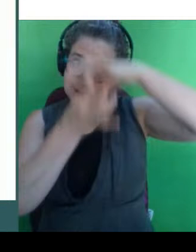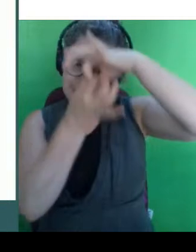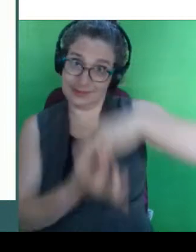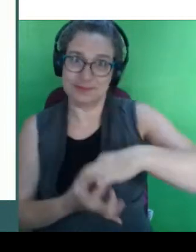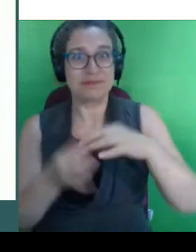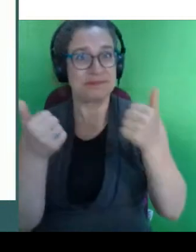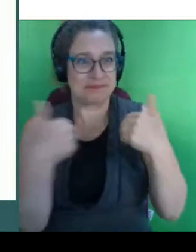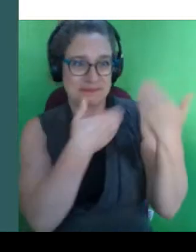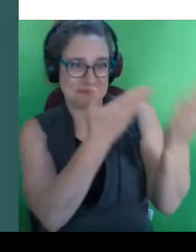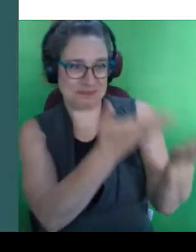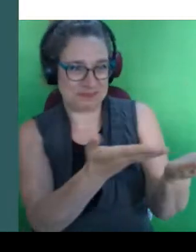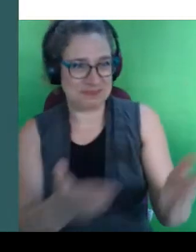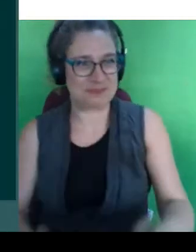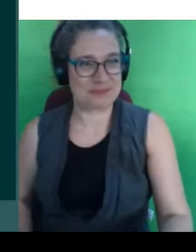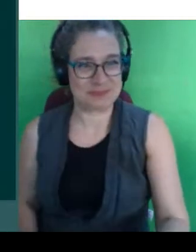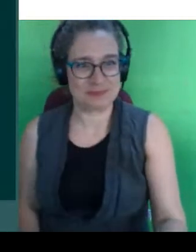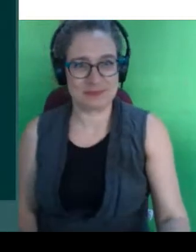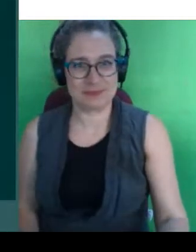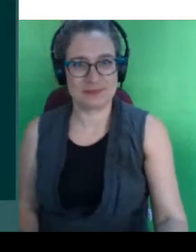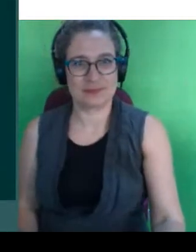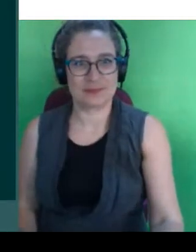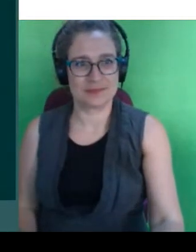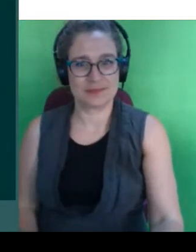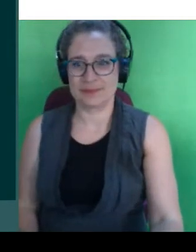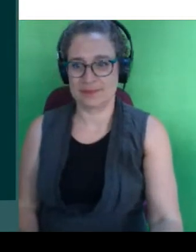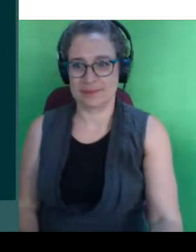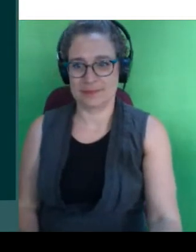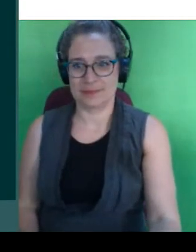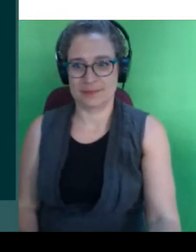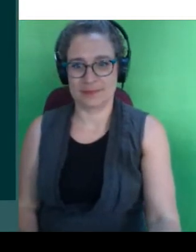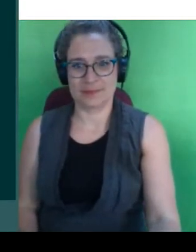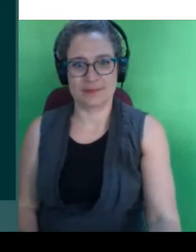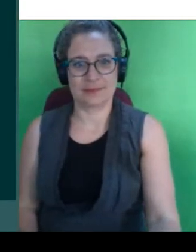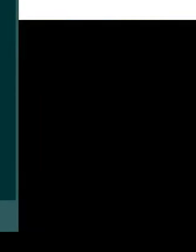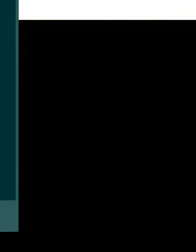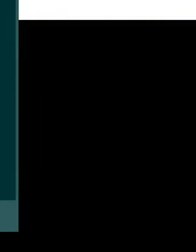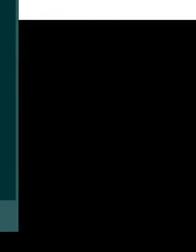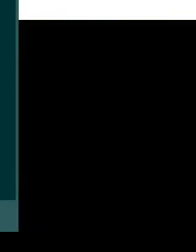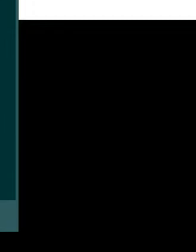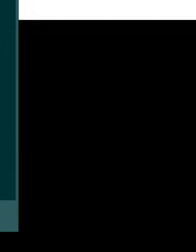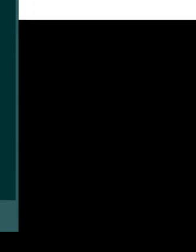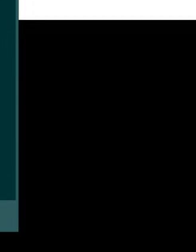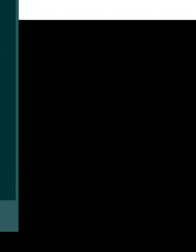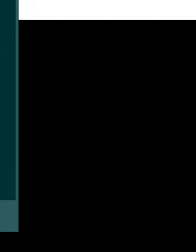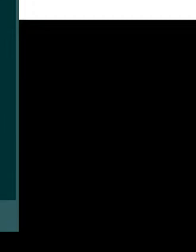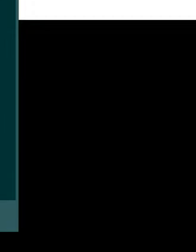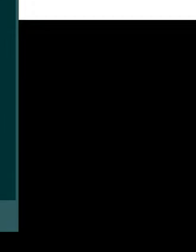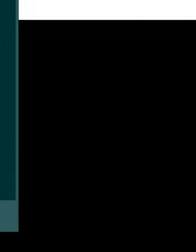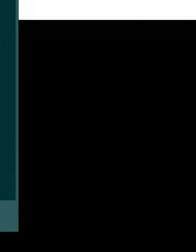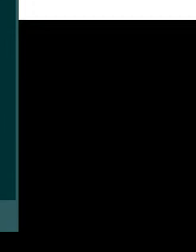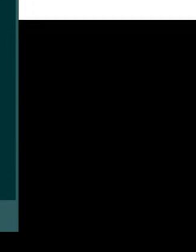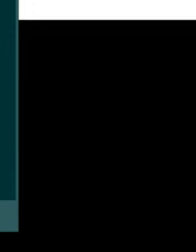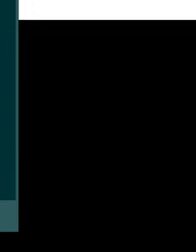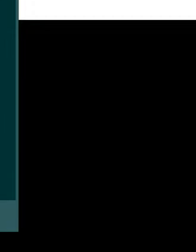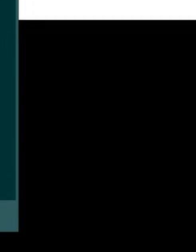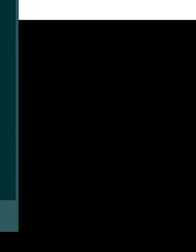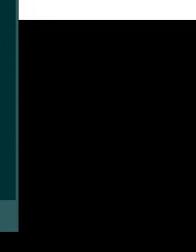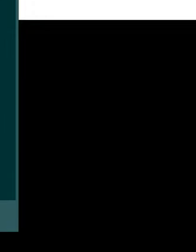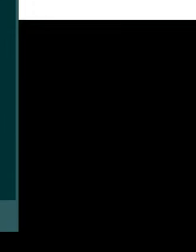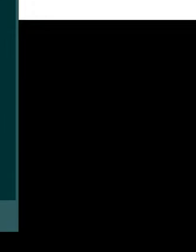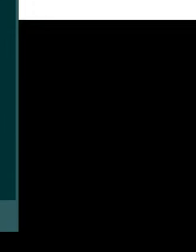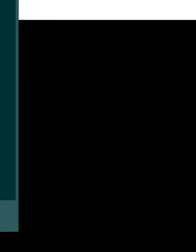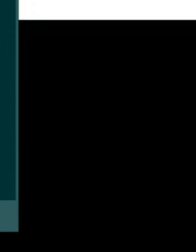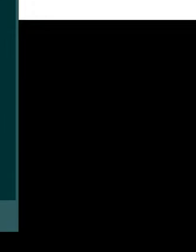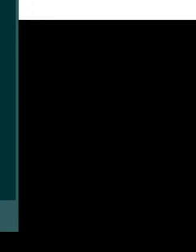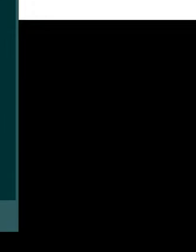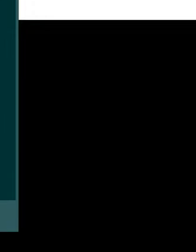Glenys. Thank you, Margaret, and good morning to all of you. What a lovely morning this is. And I'm very sorry